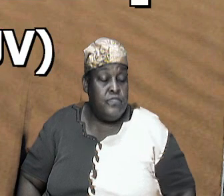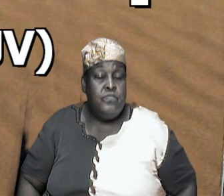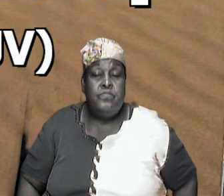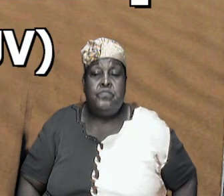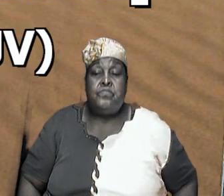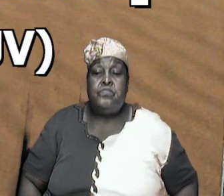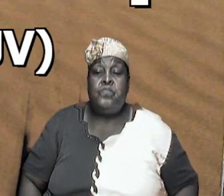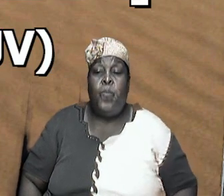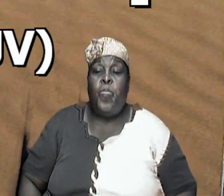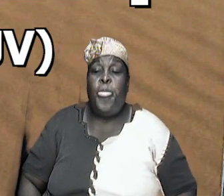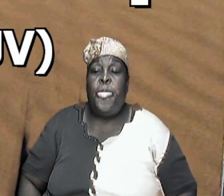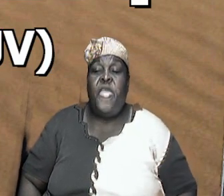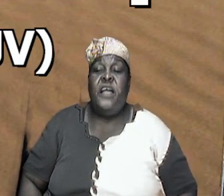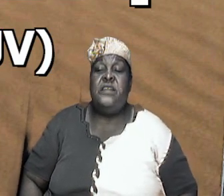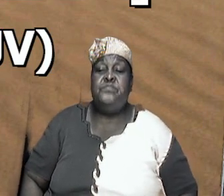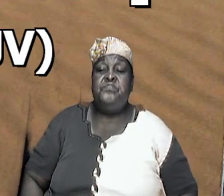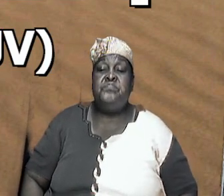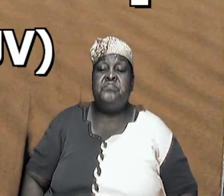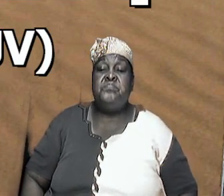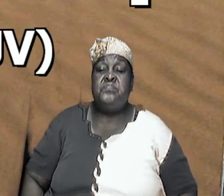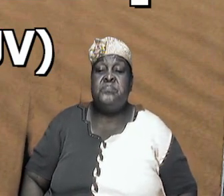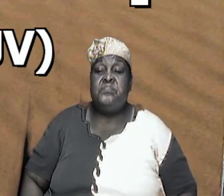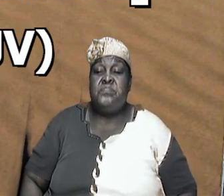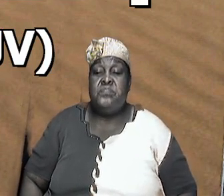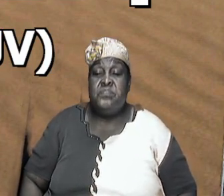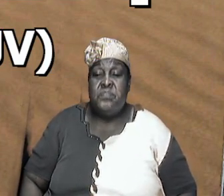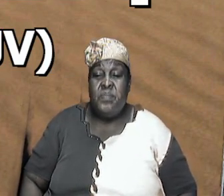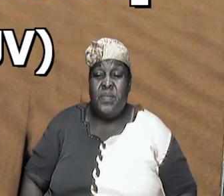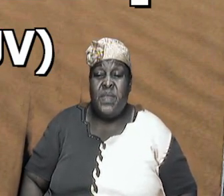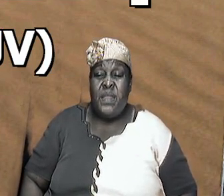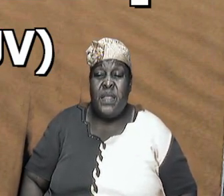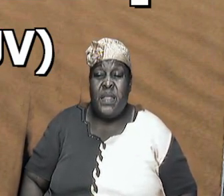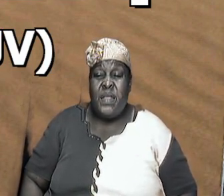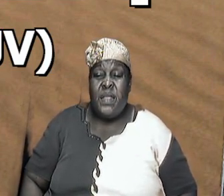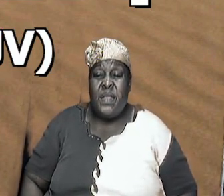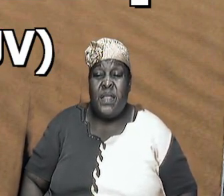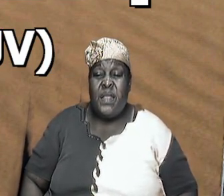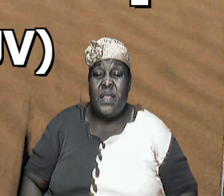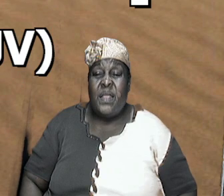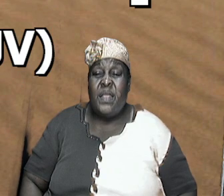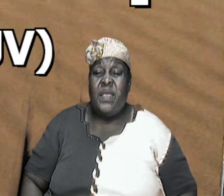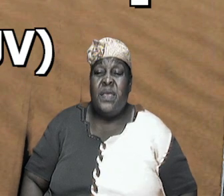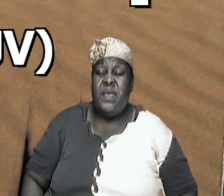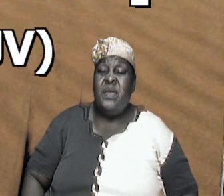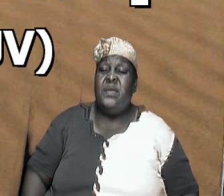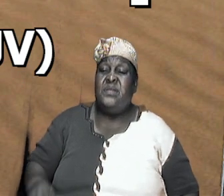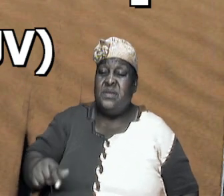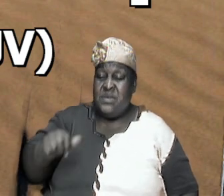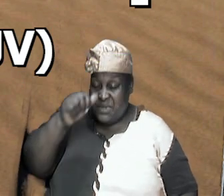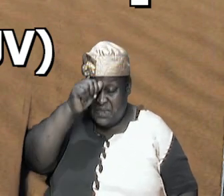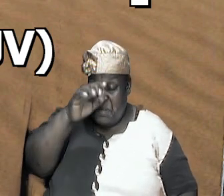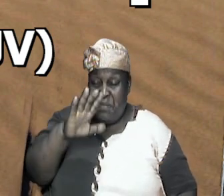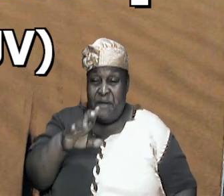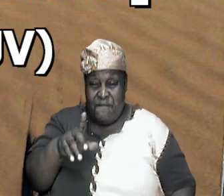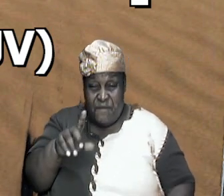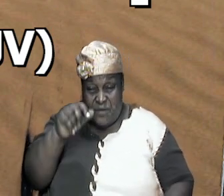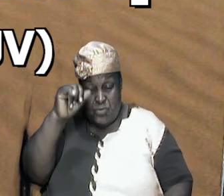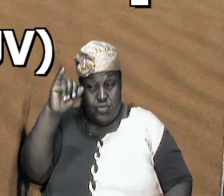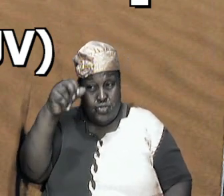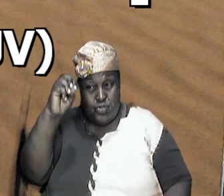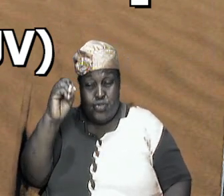So this is Elohim, Elo, who I believe. And